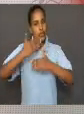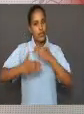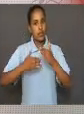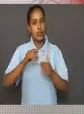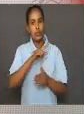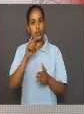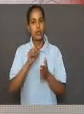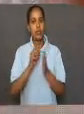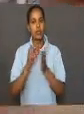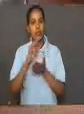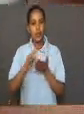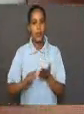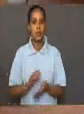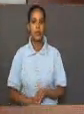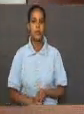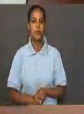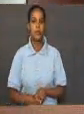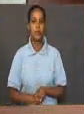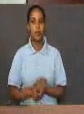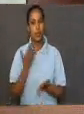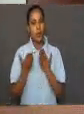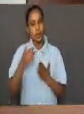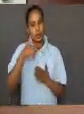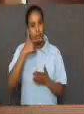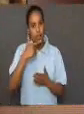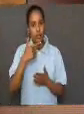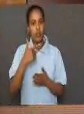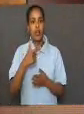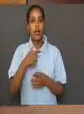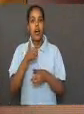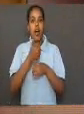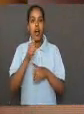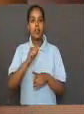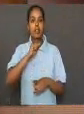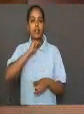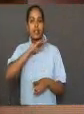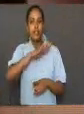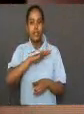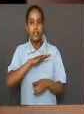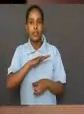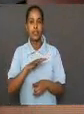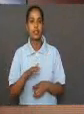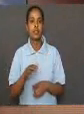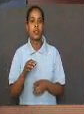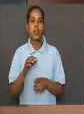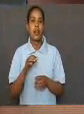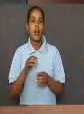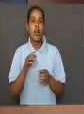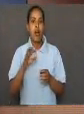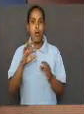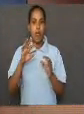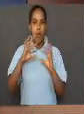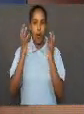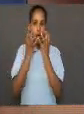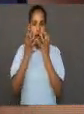you thought of. You might have said that iron rusting, a ball rolling